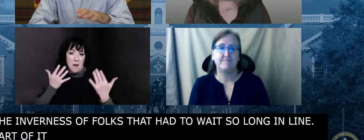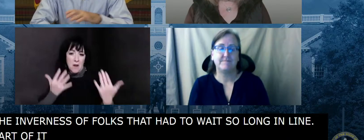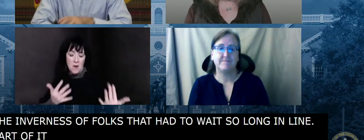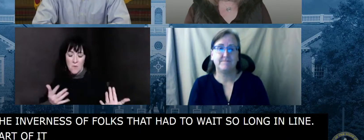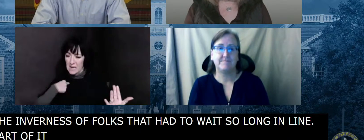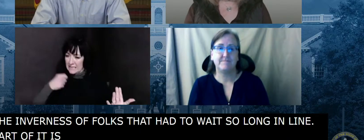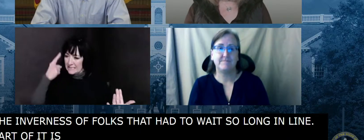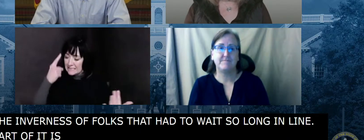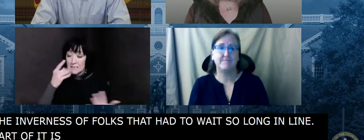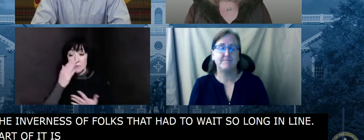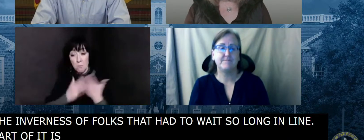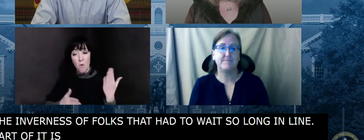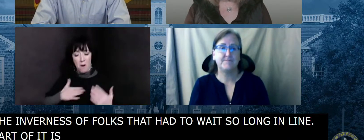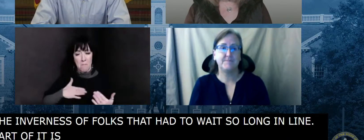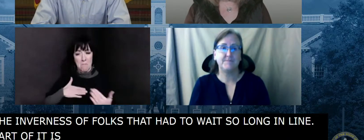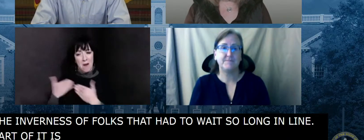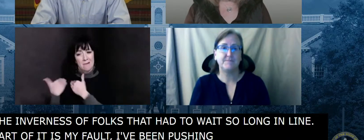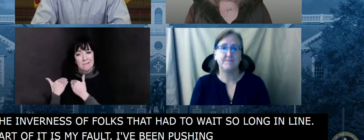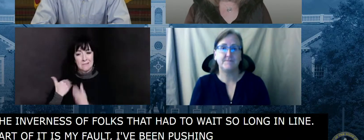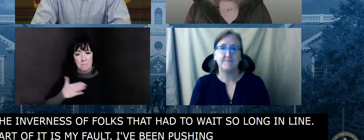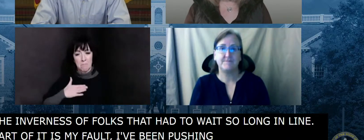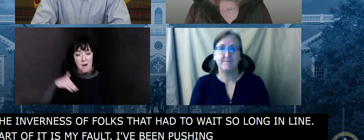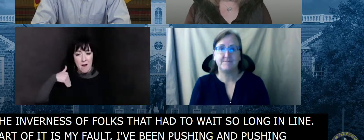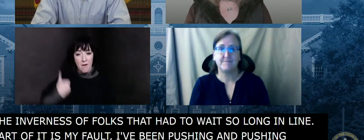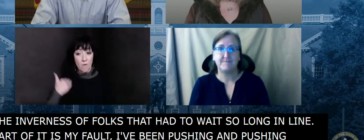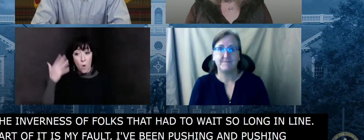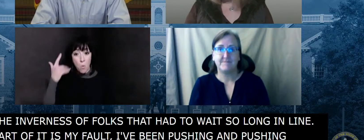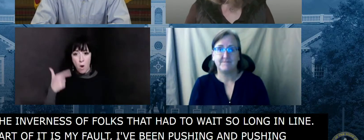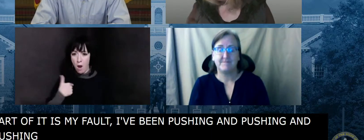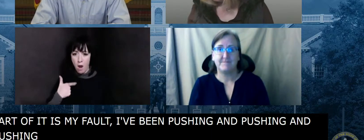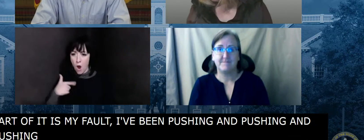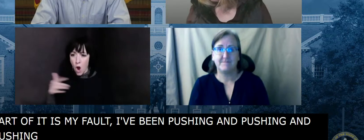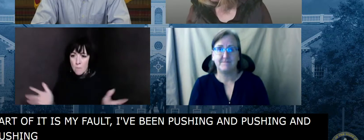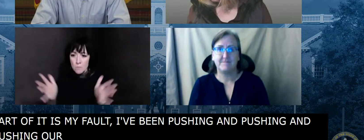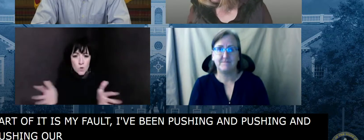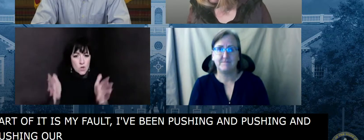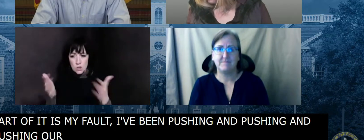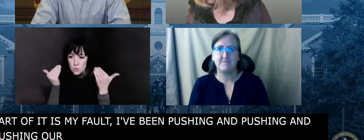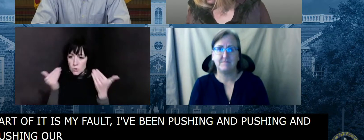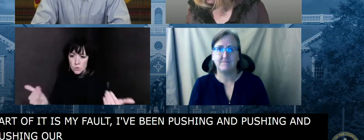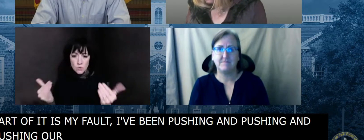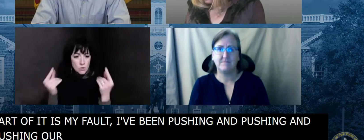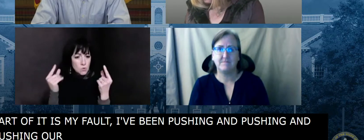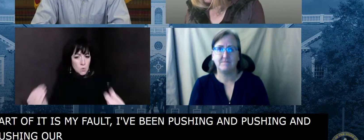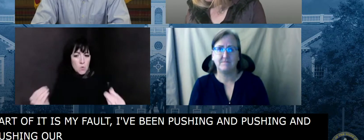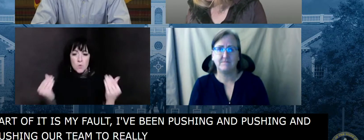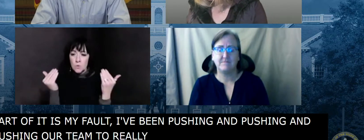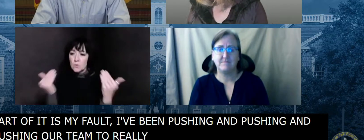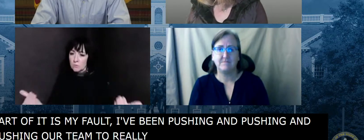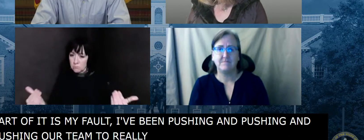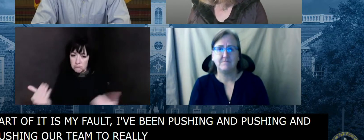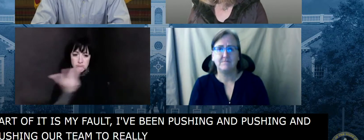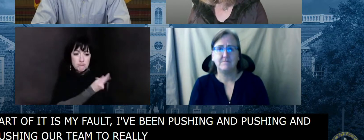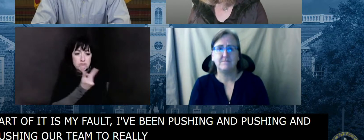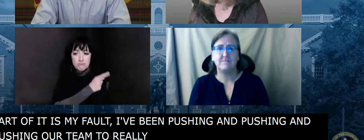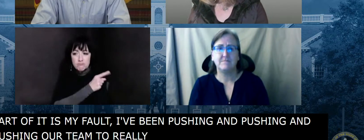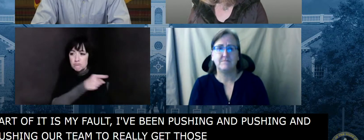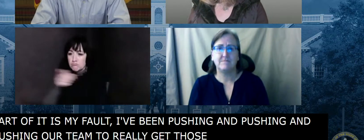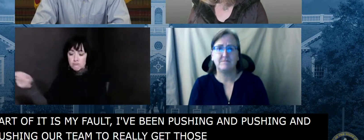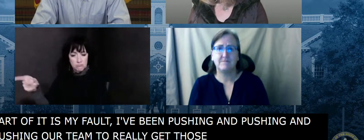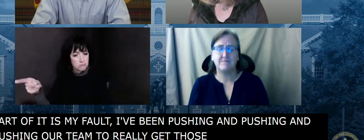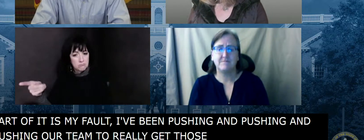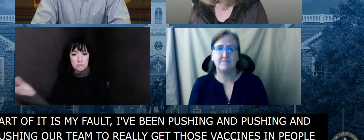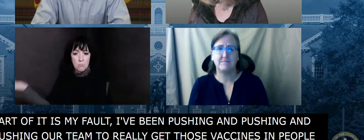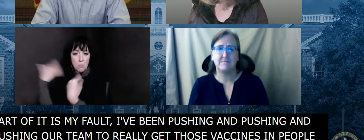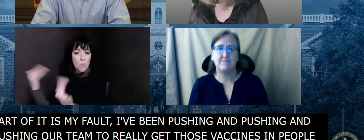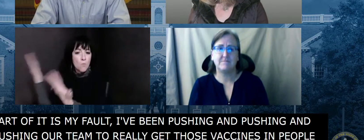pushing our team to really get those vaccines in people's arms. And, we'll